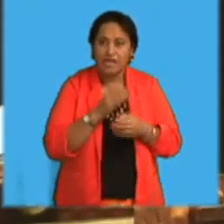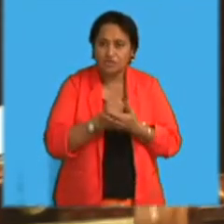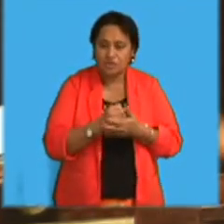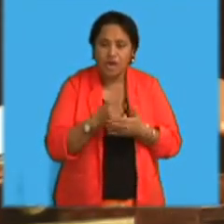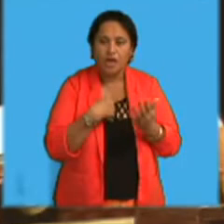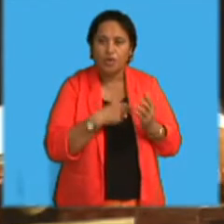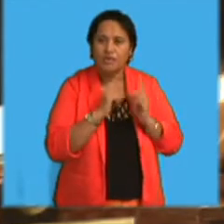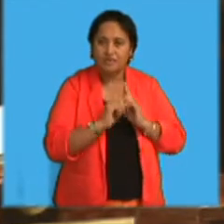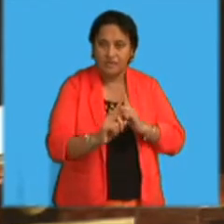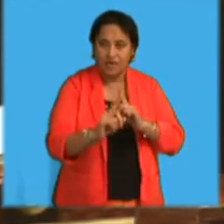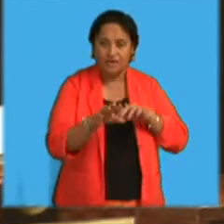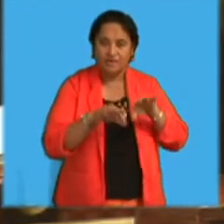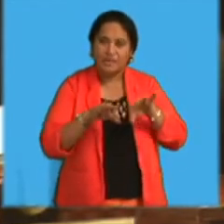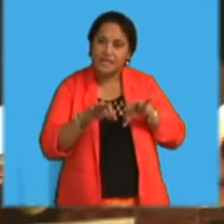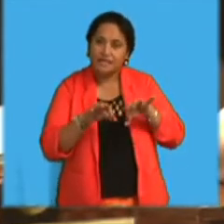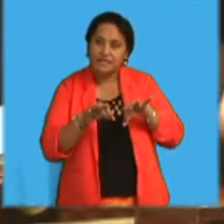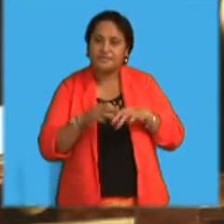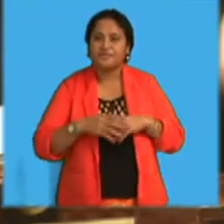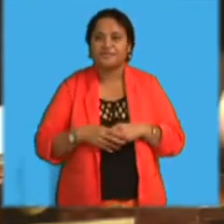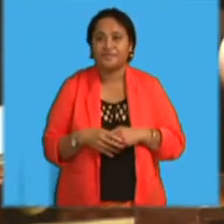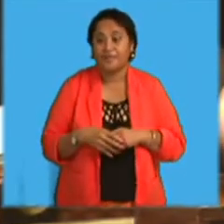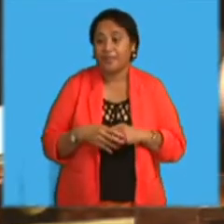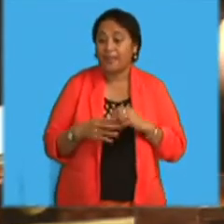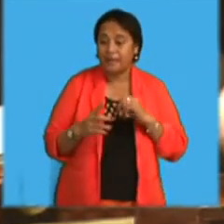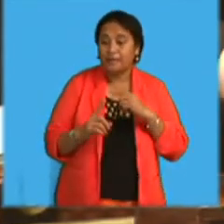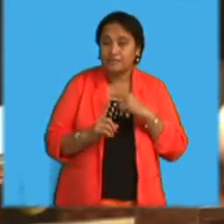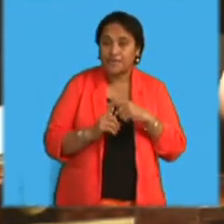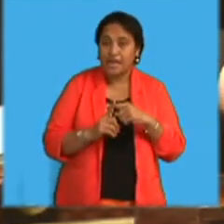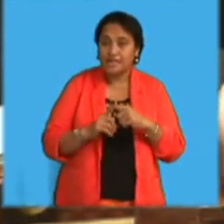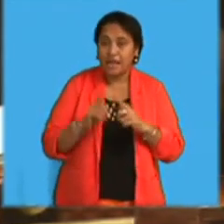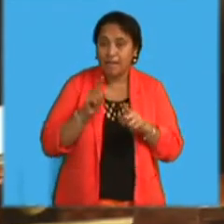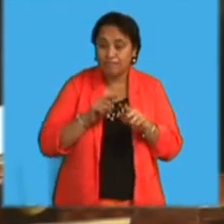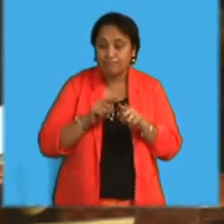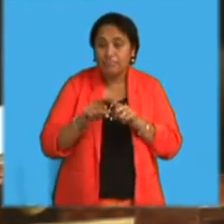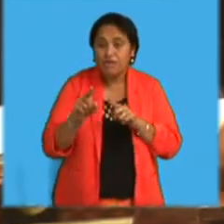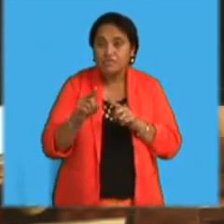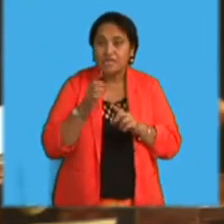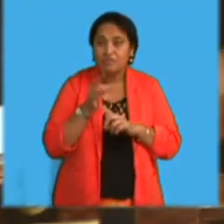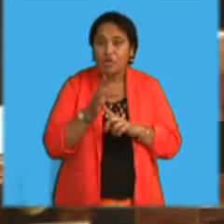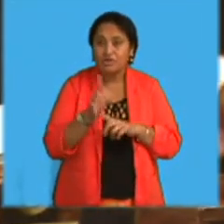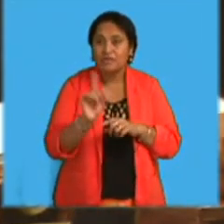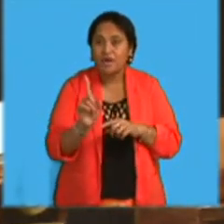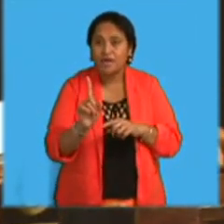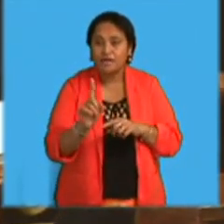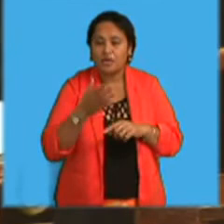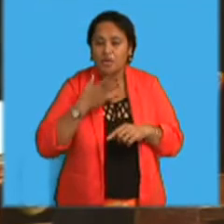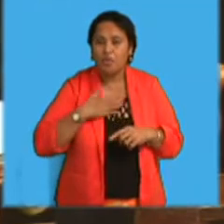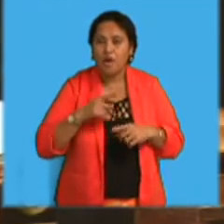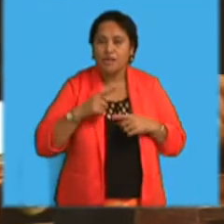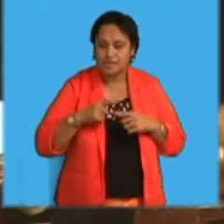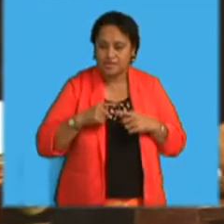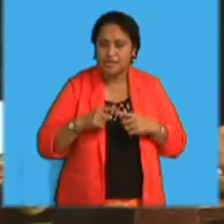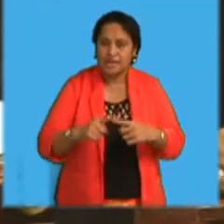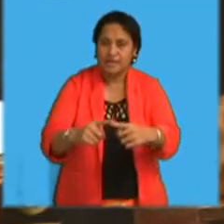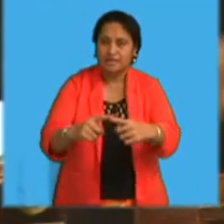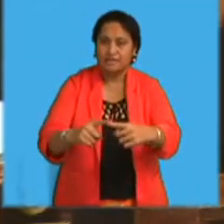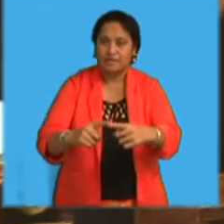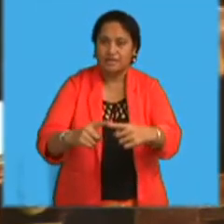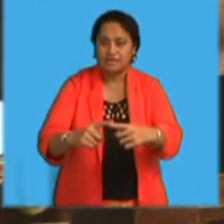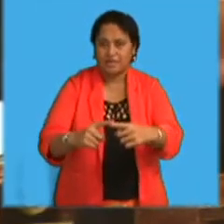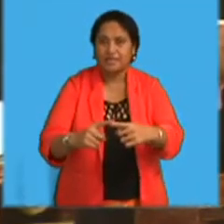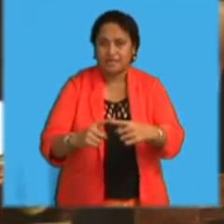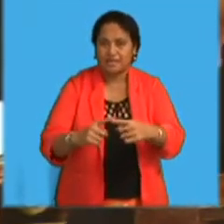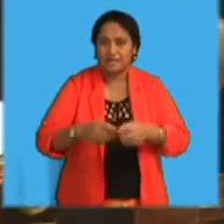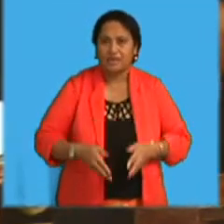resources, Madam Speaker, and the most important part, in a sustainable manner, Madam Speaker. Madam Speaker, I would really wish that they would